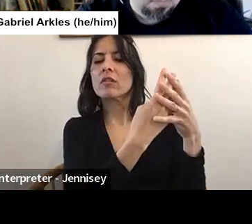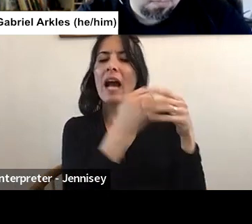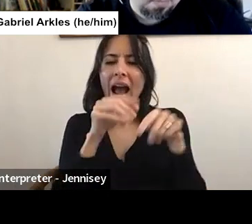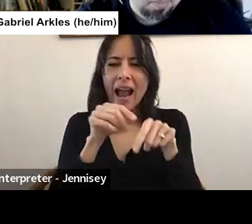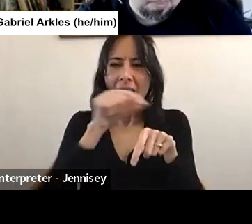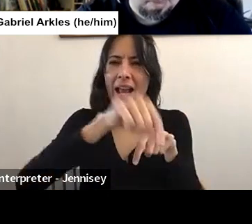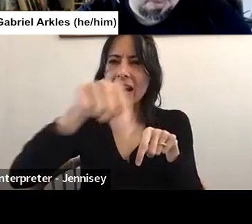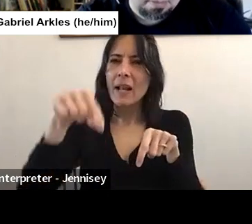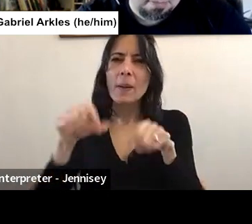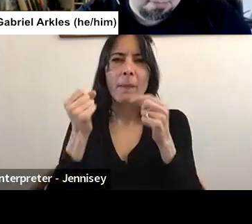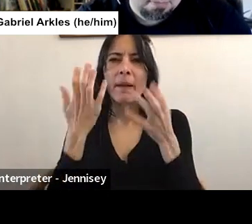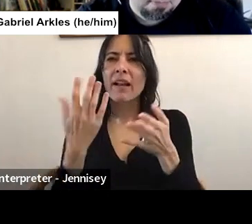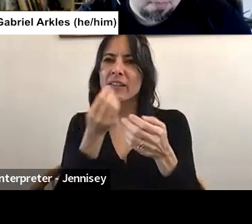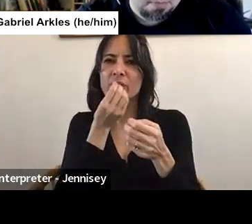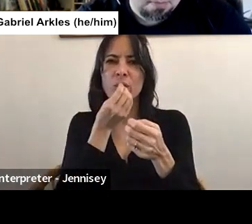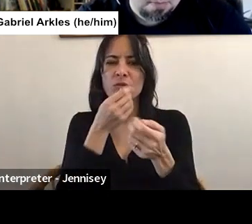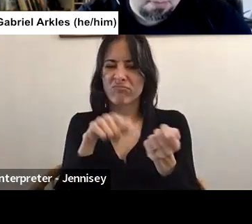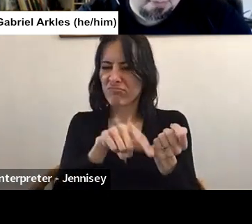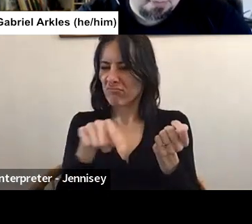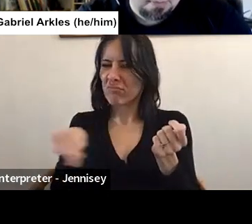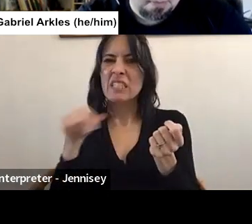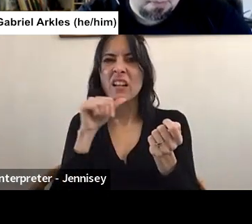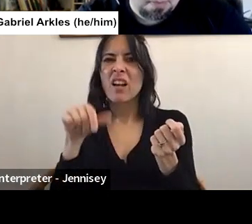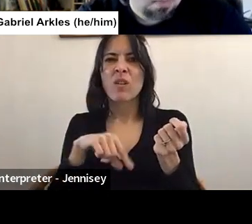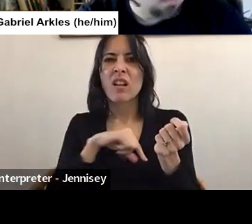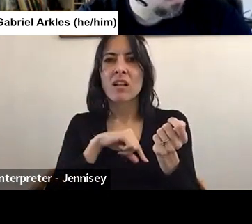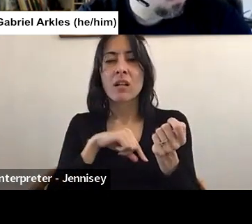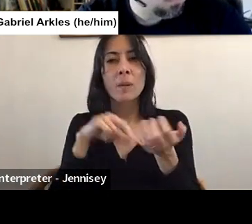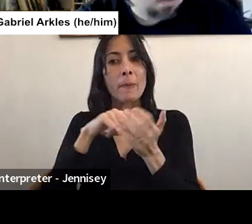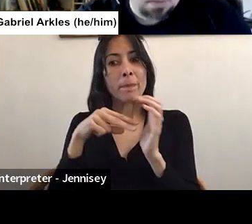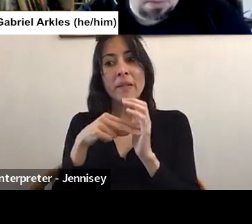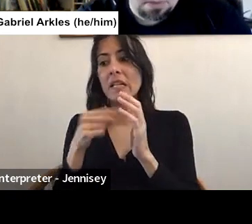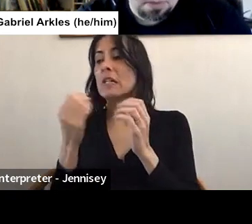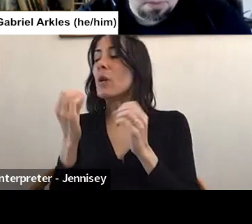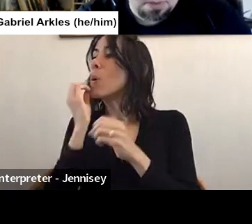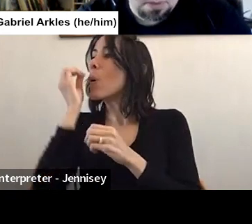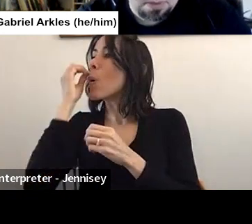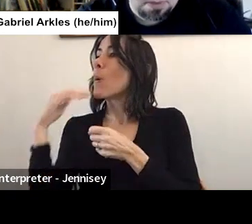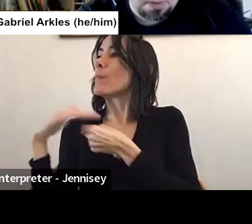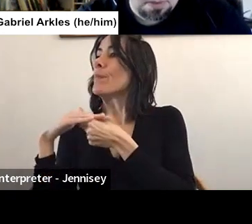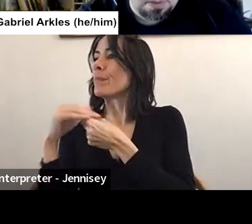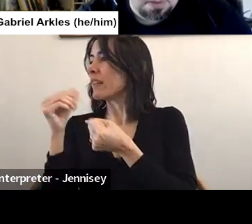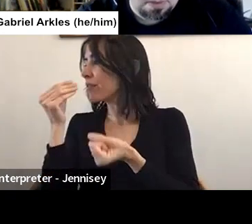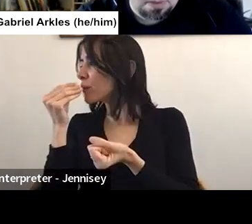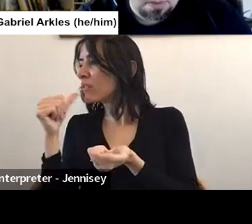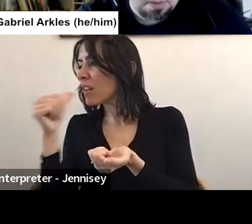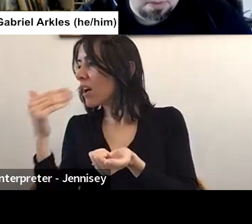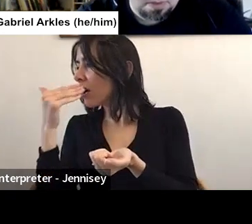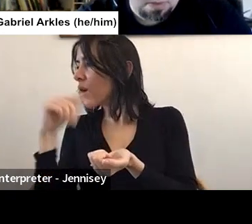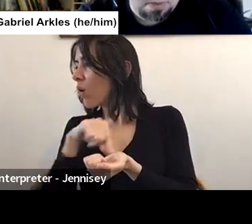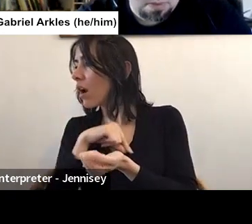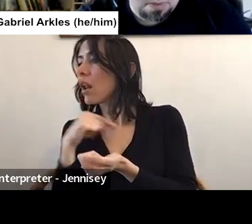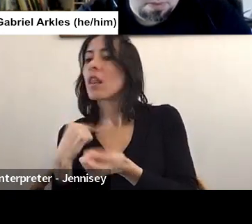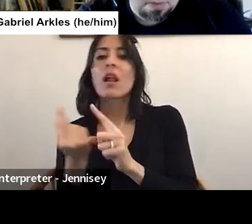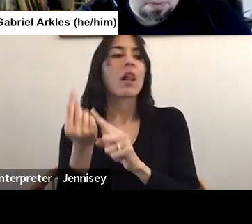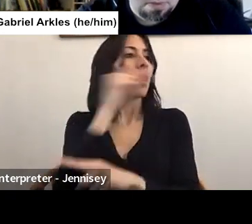So individuals, people are just cycling between these two spaces of carcerality, between prisons and their home neighborhoods, you know,